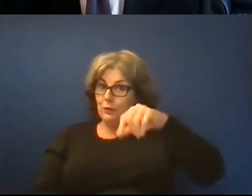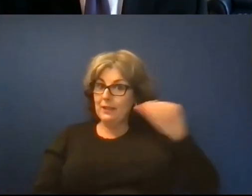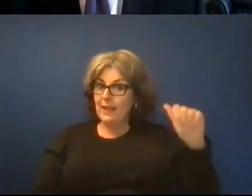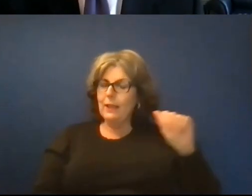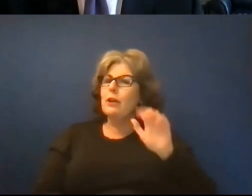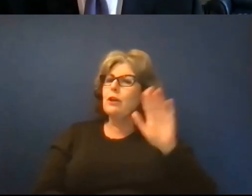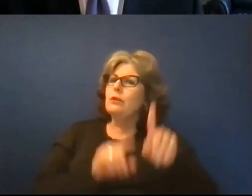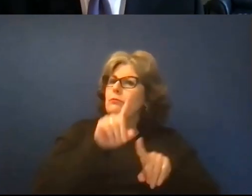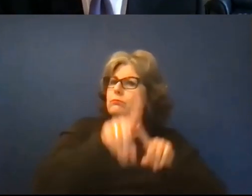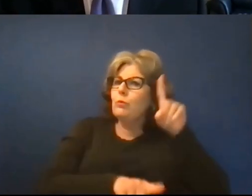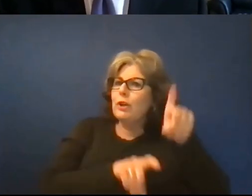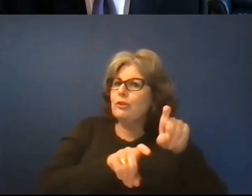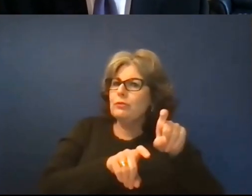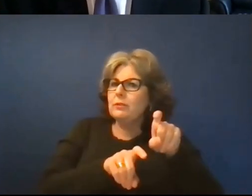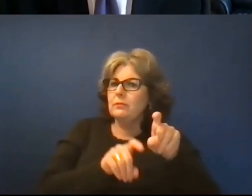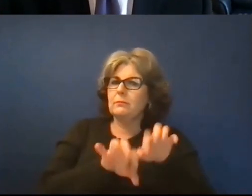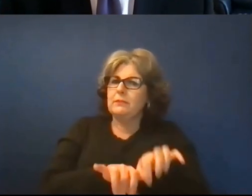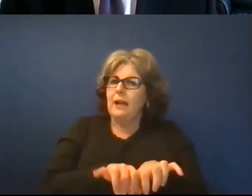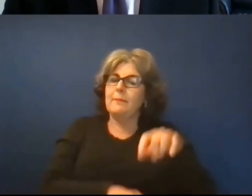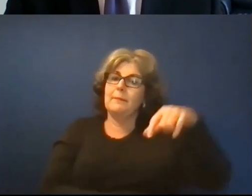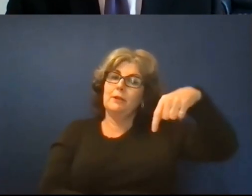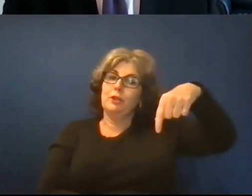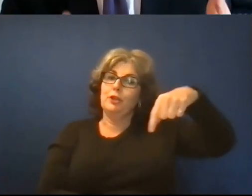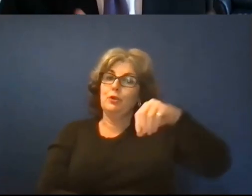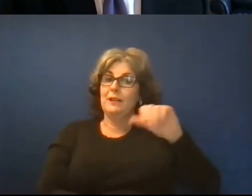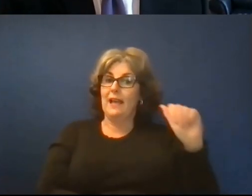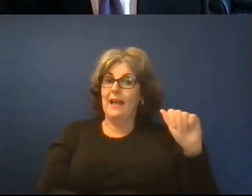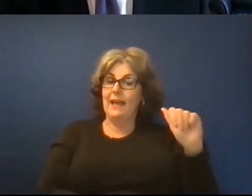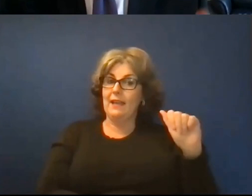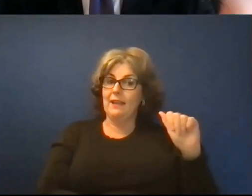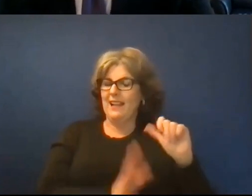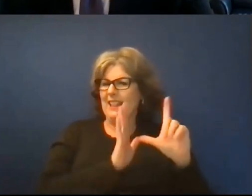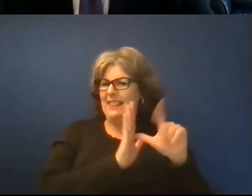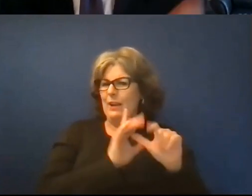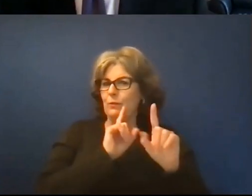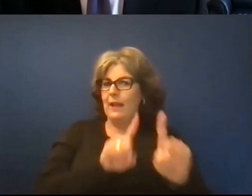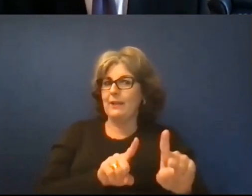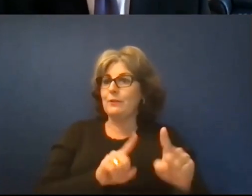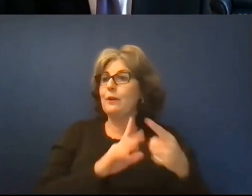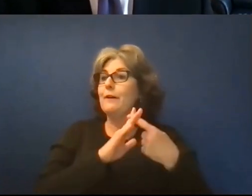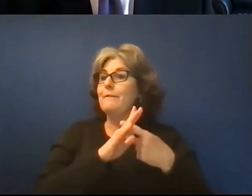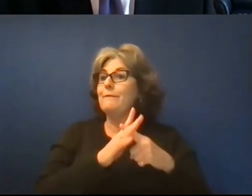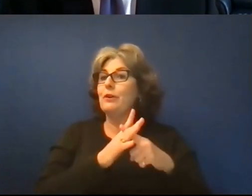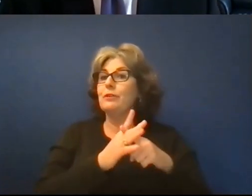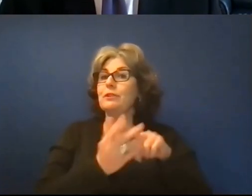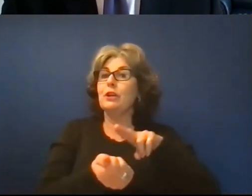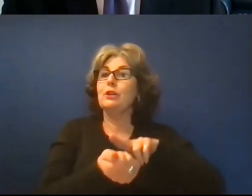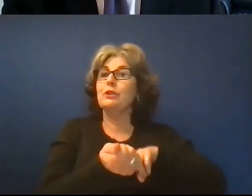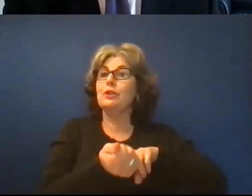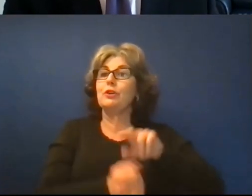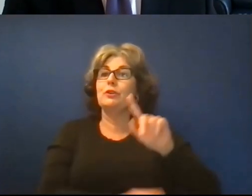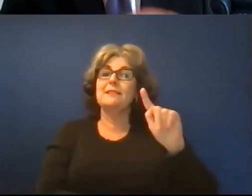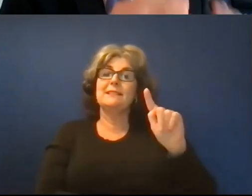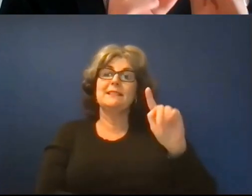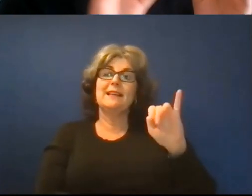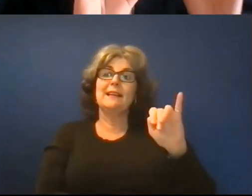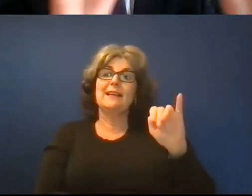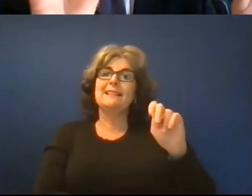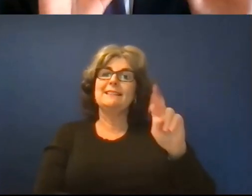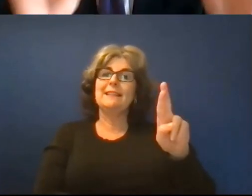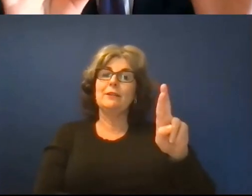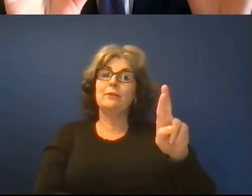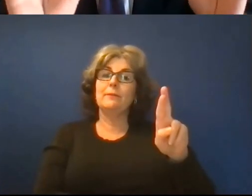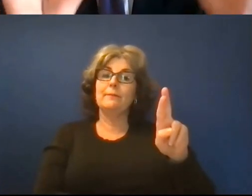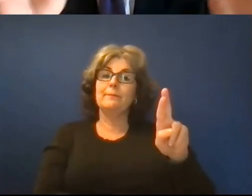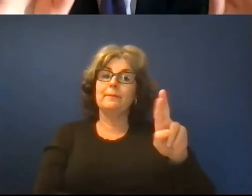put your questions in the Q&A, and we will get to those in just a moment. Let me start with Nurse Tinner. Tell us about, you have a lot